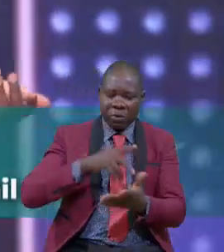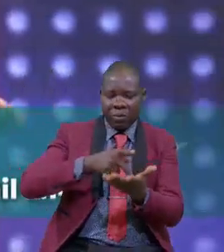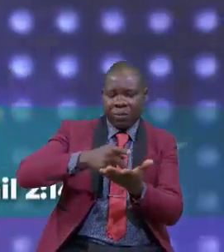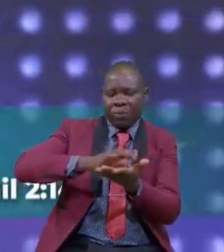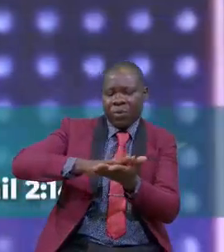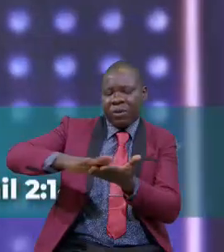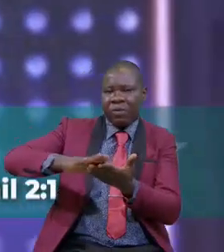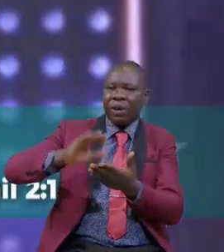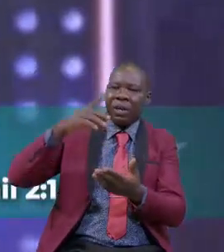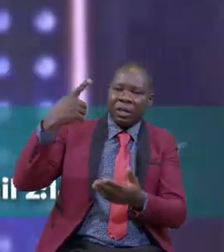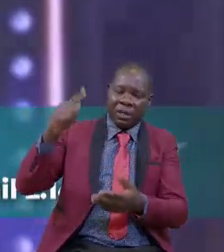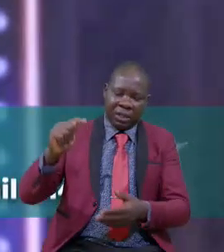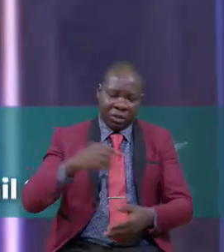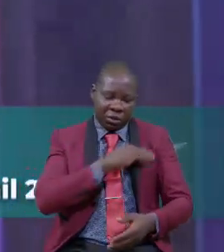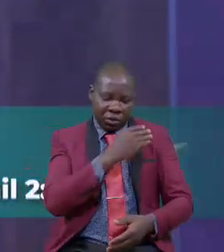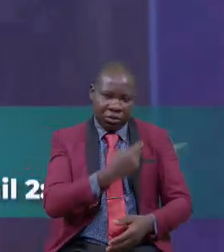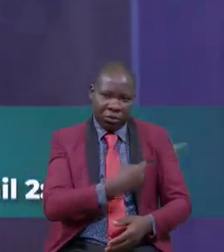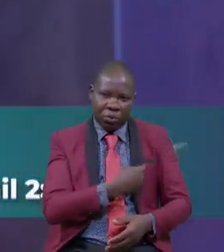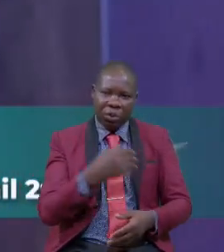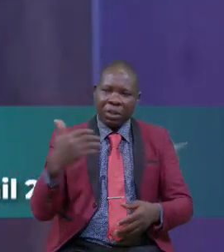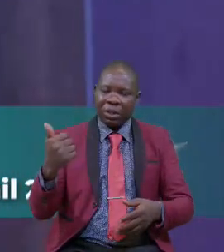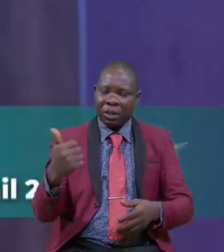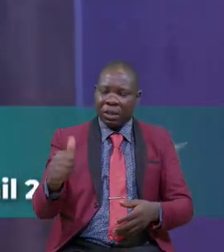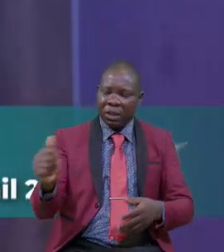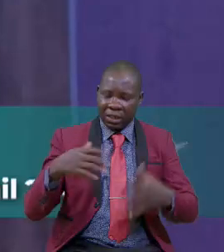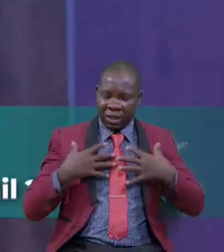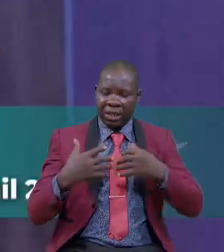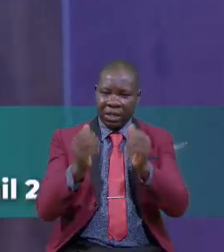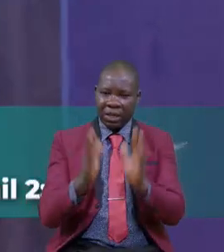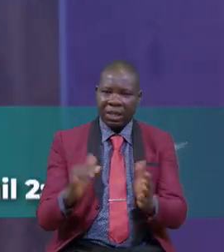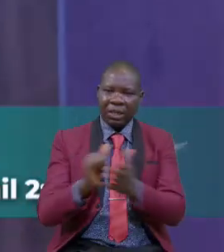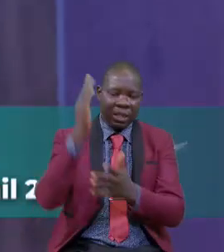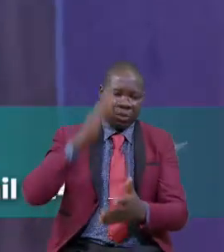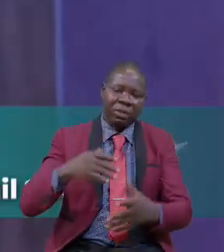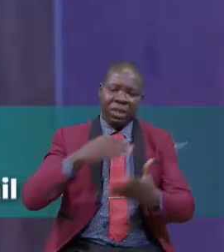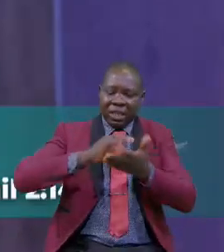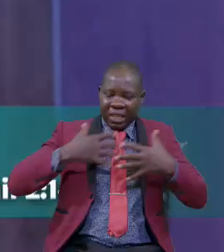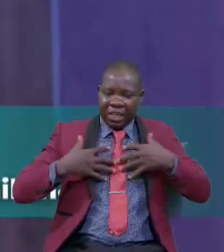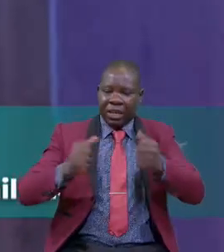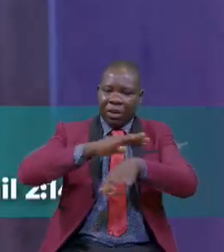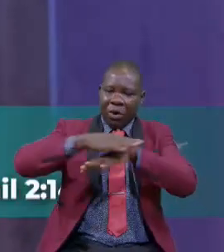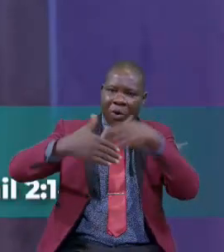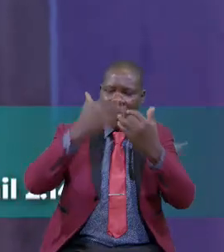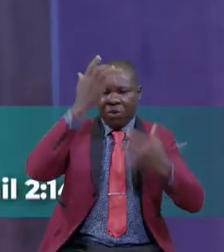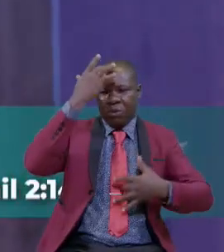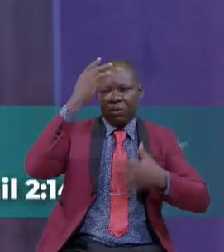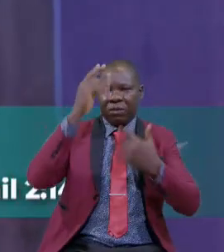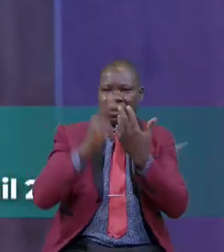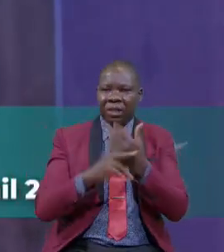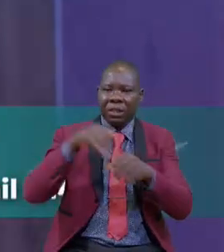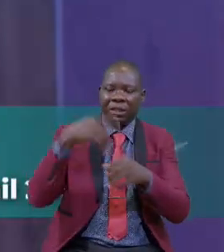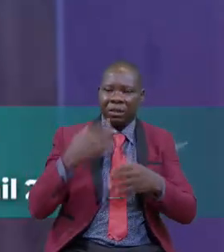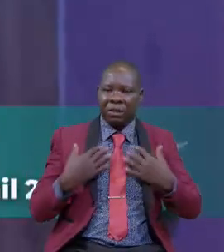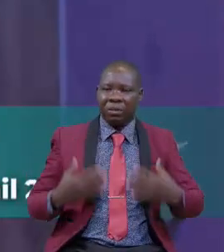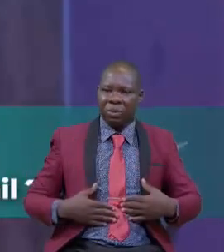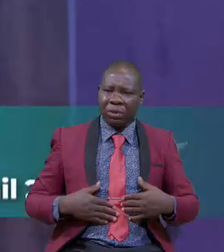will heal every sickness in your body. You also receive a financier who will